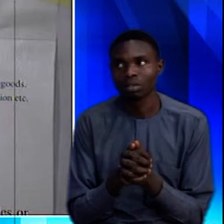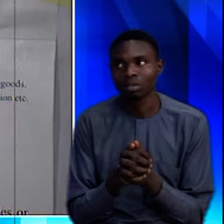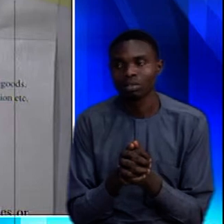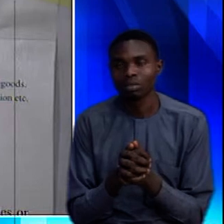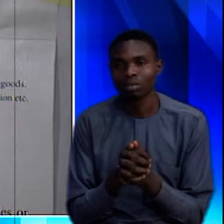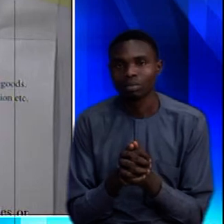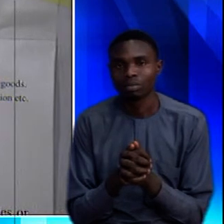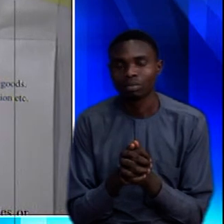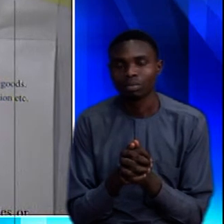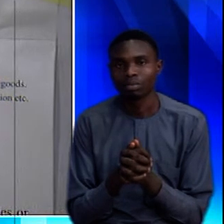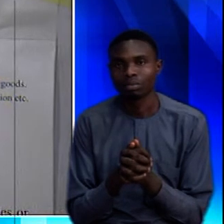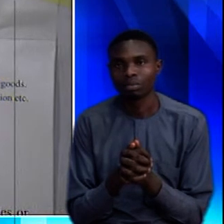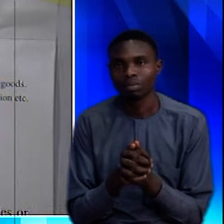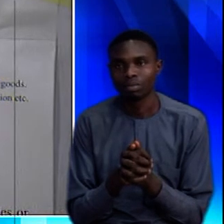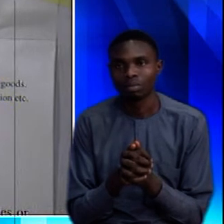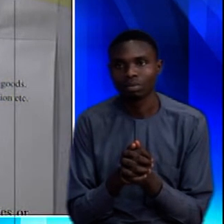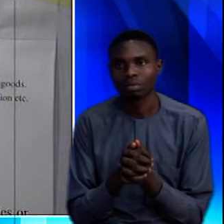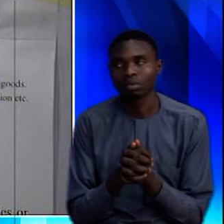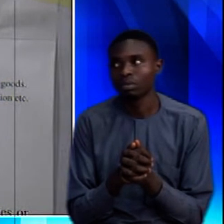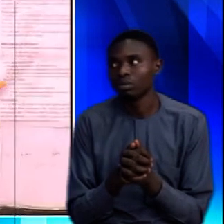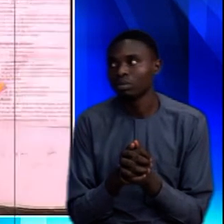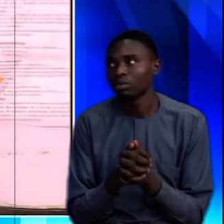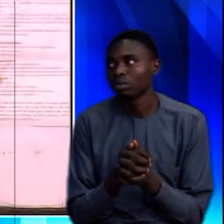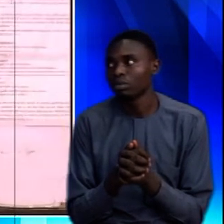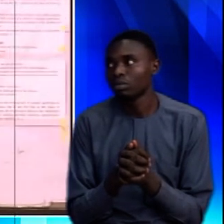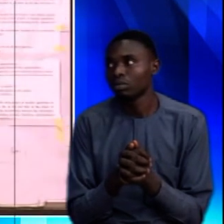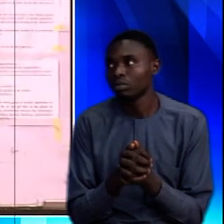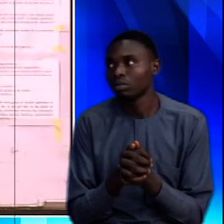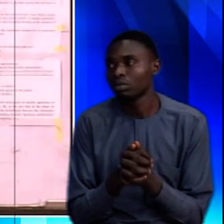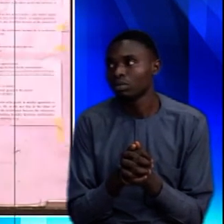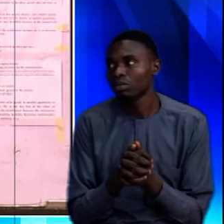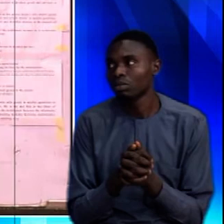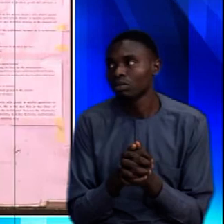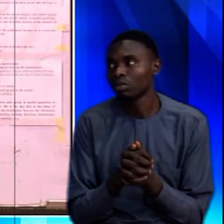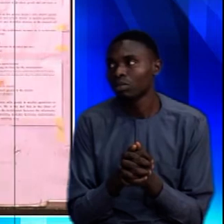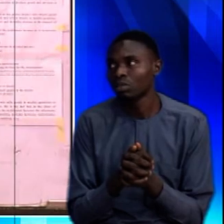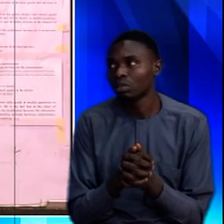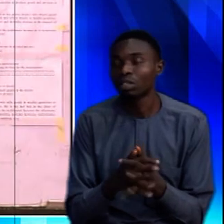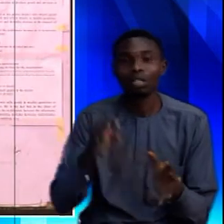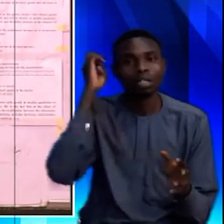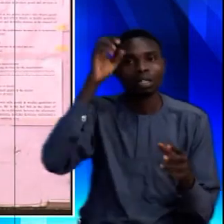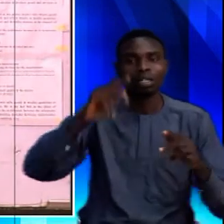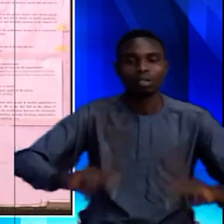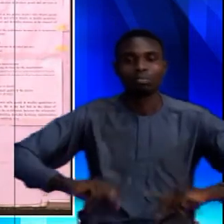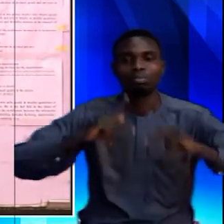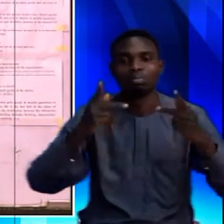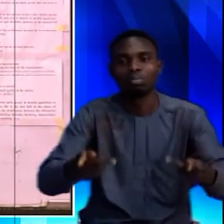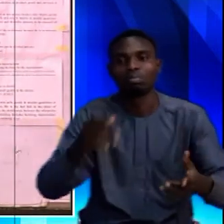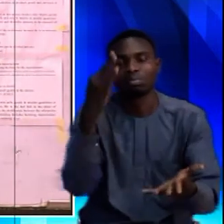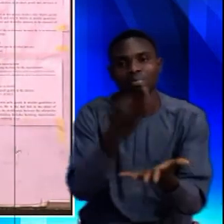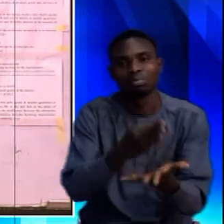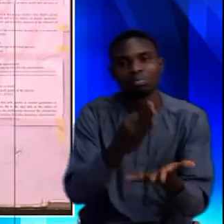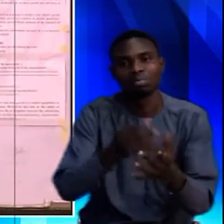Okay. Then he provides funds